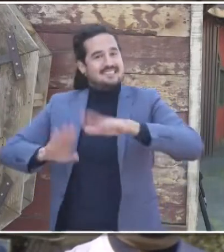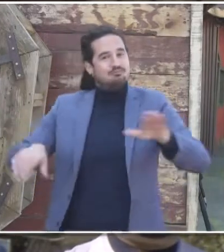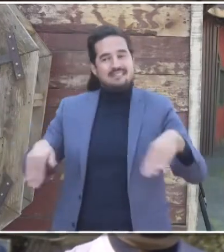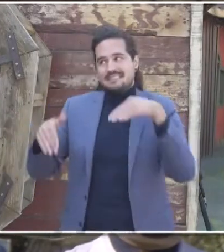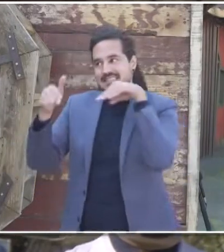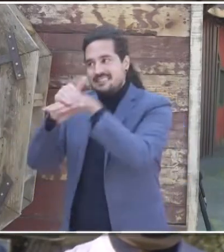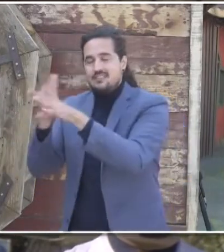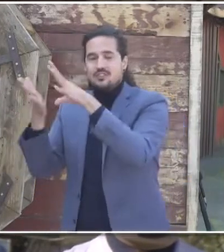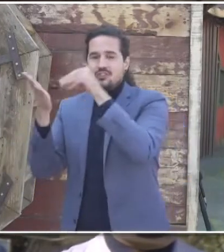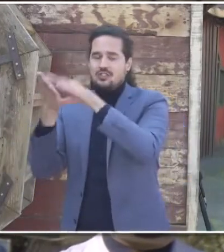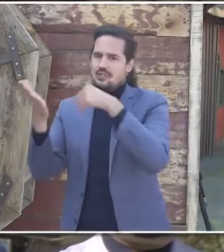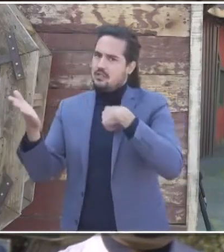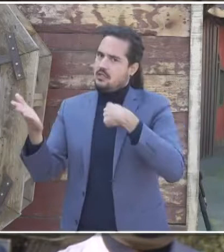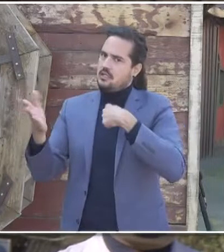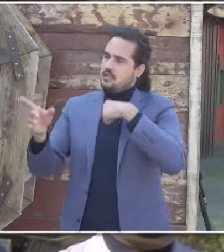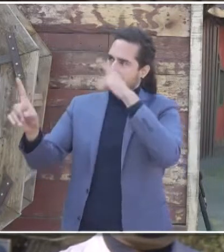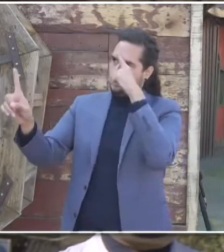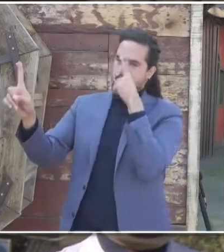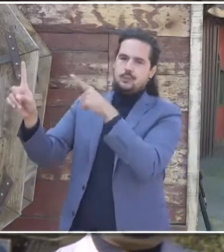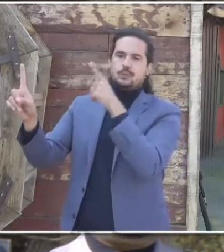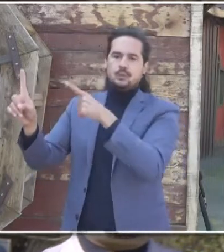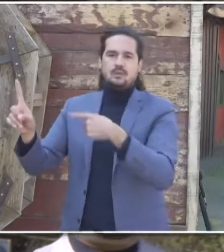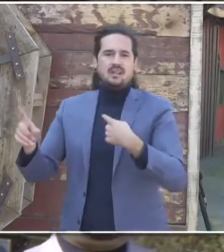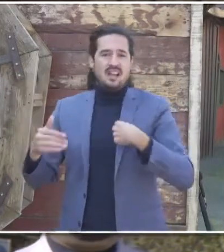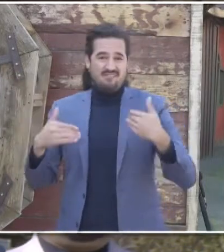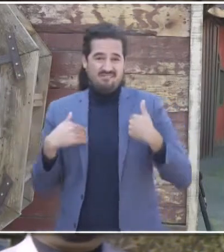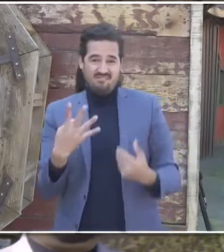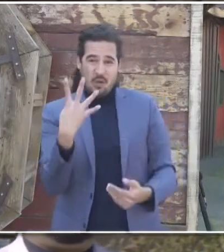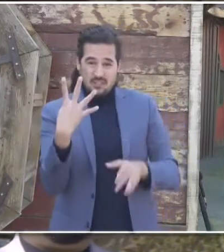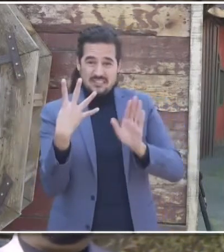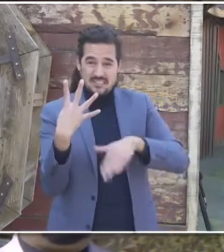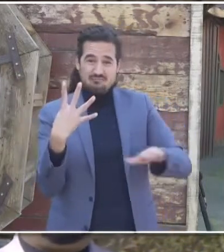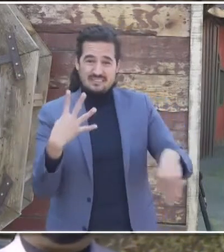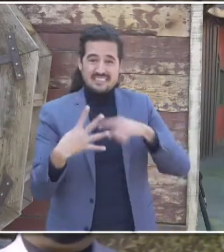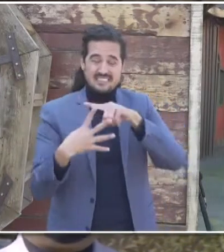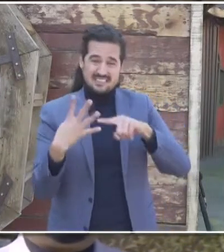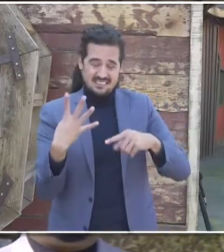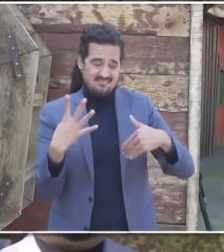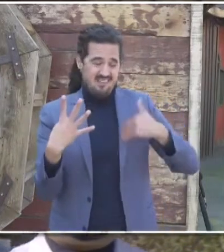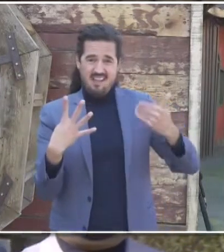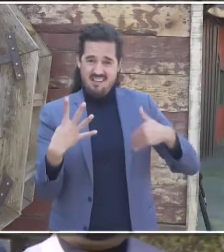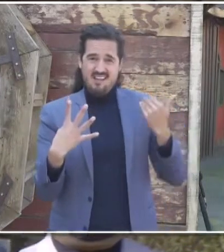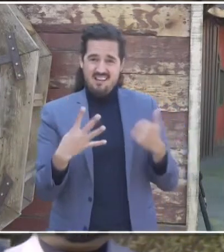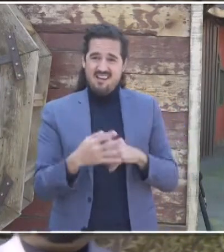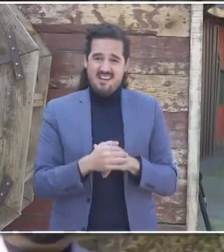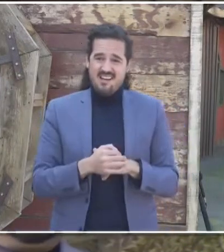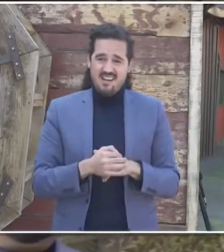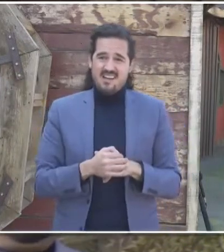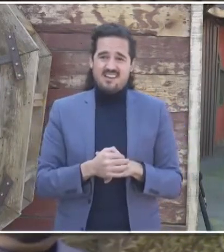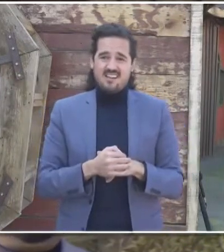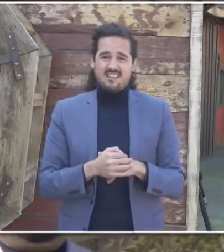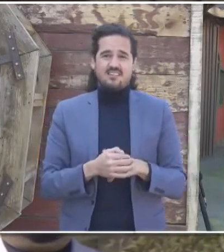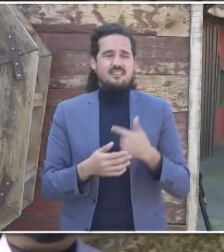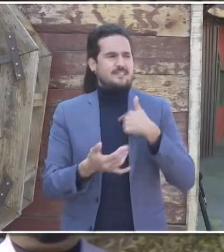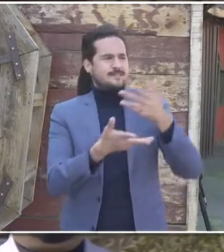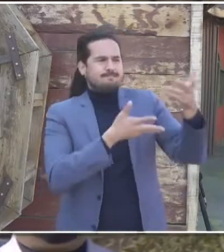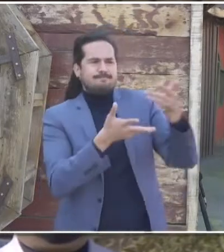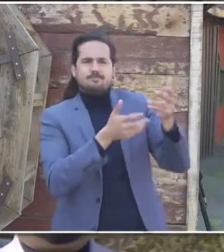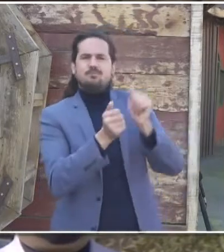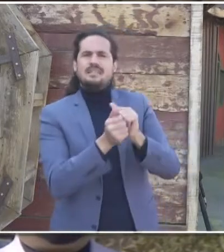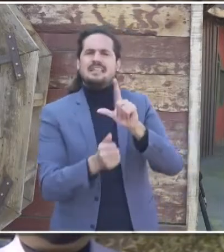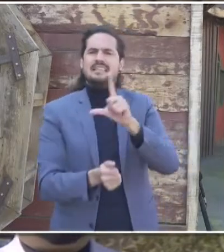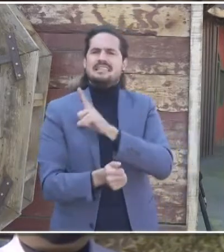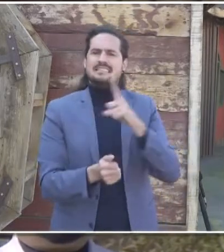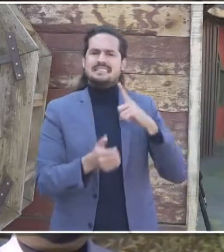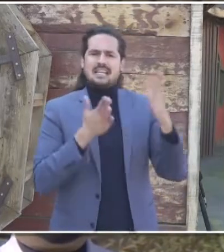kids. Update briefly on schools. We're working with the legislature on a $6.6 billion early action